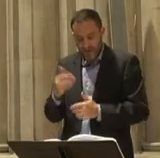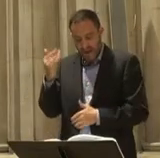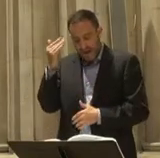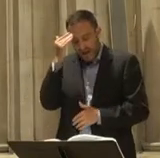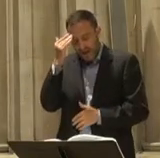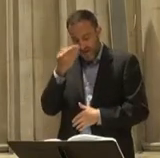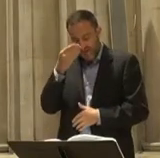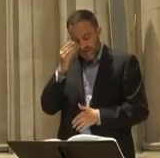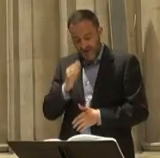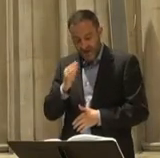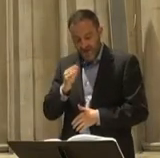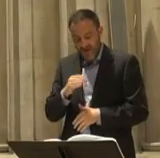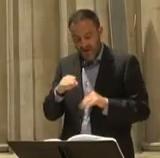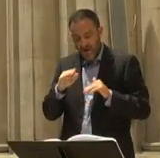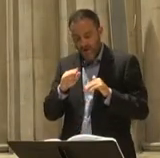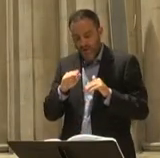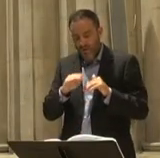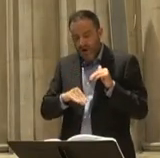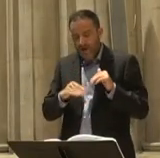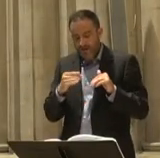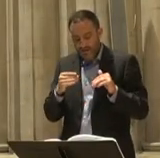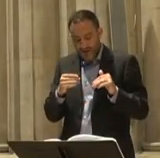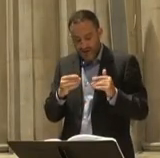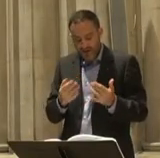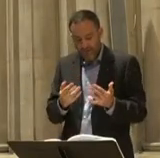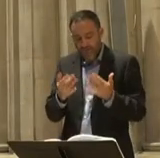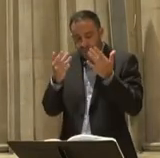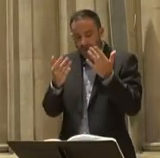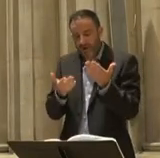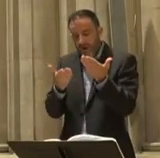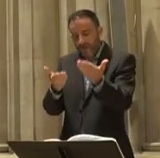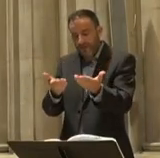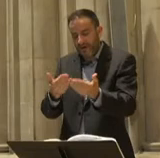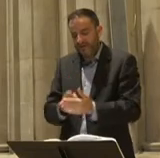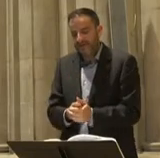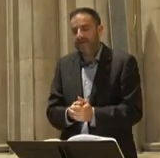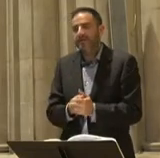the knowledge of God rather than burnt offerings.